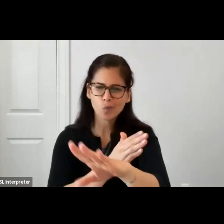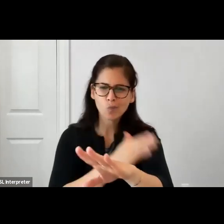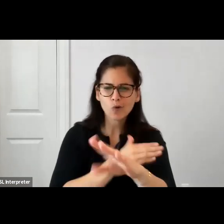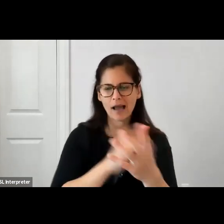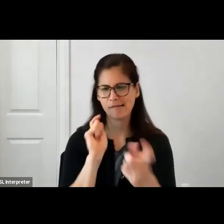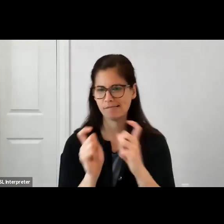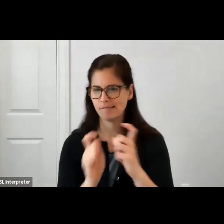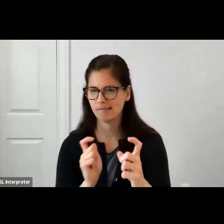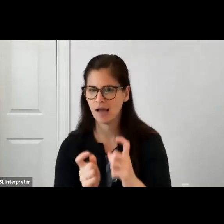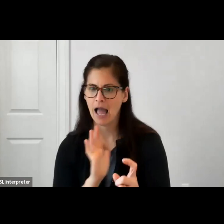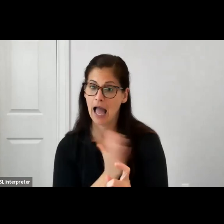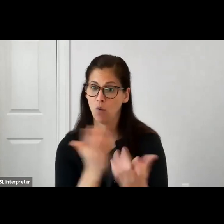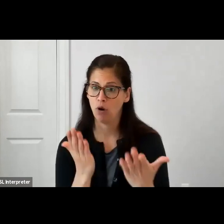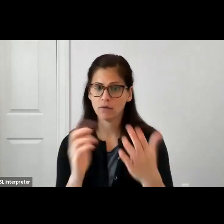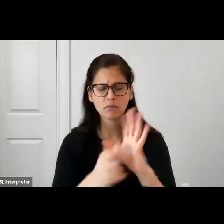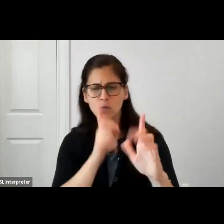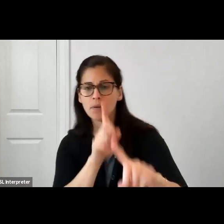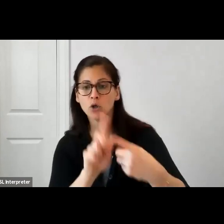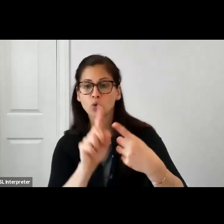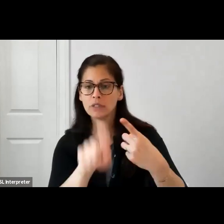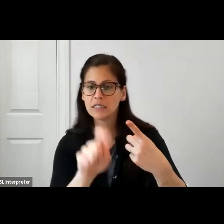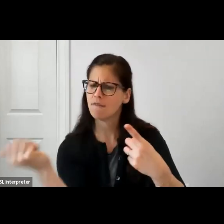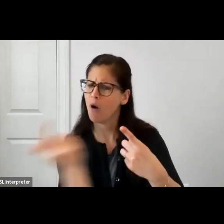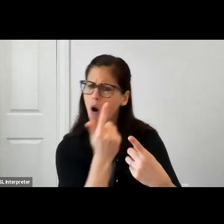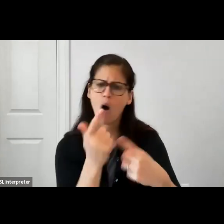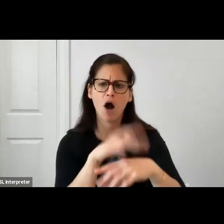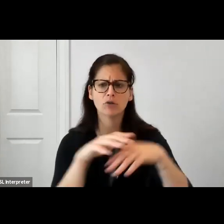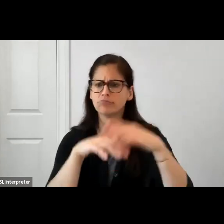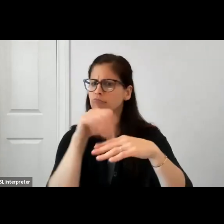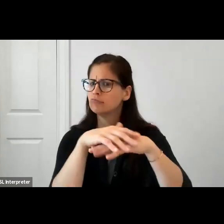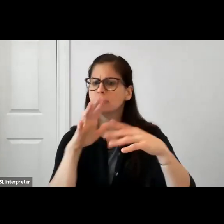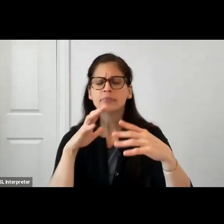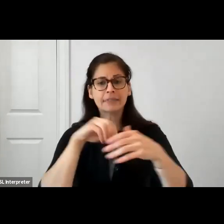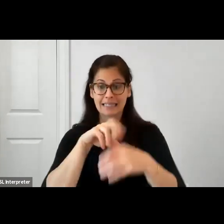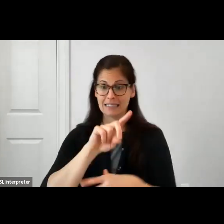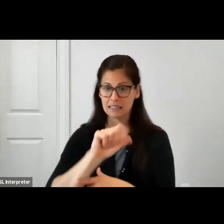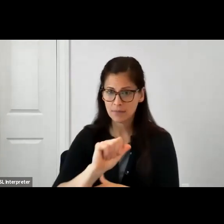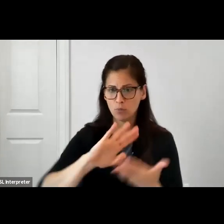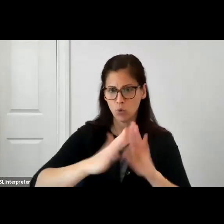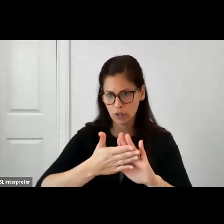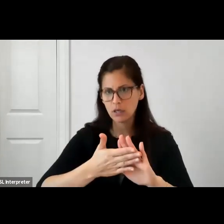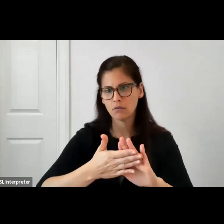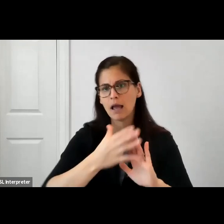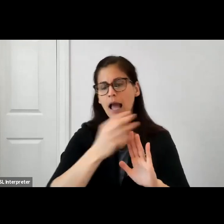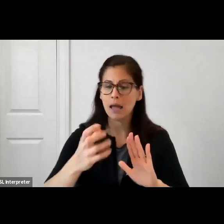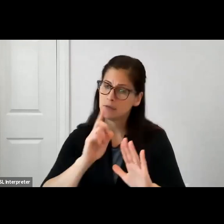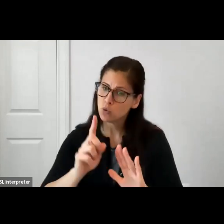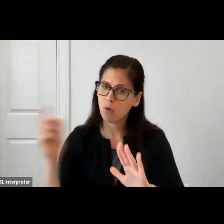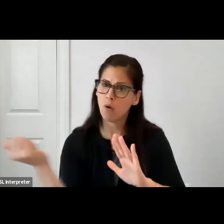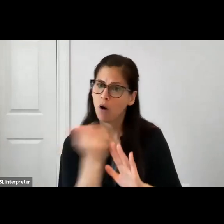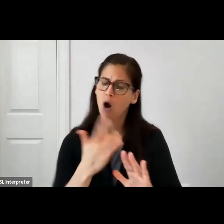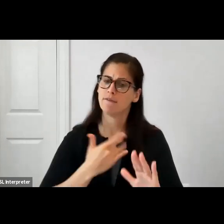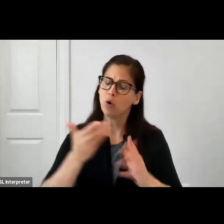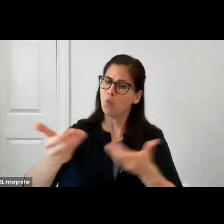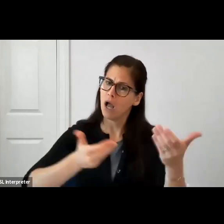offerings so that we are responding to the needs of all intersections within the disability community and ensuring all feel welcome